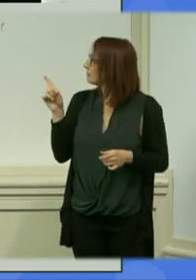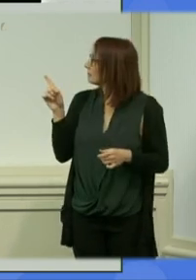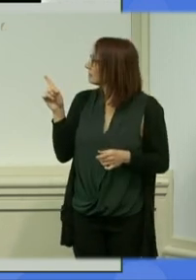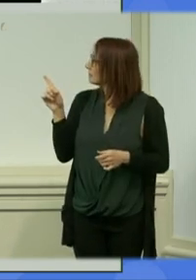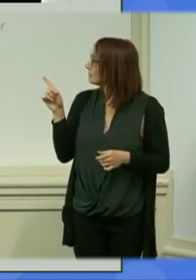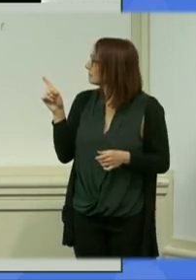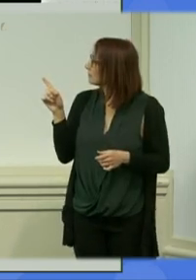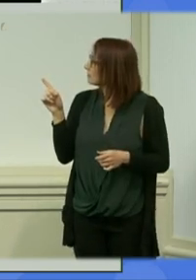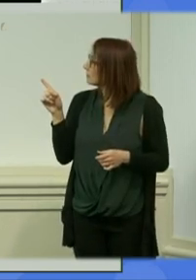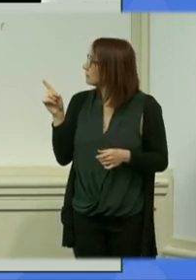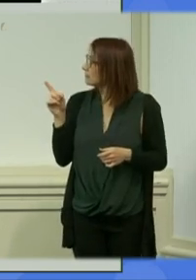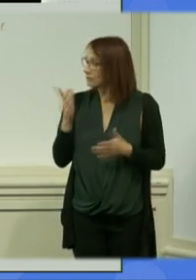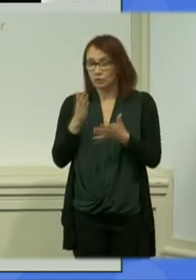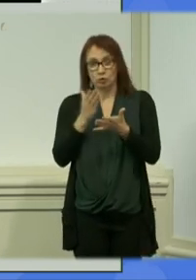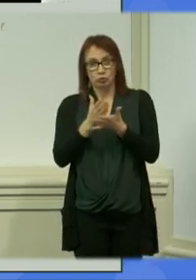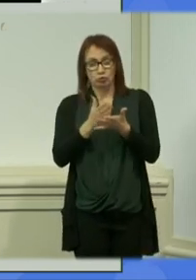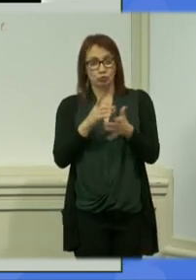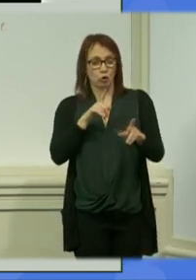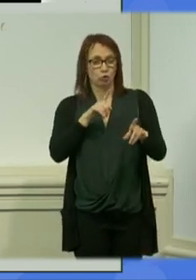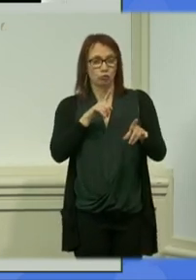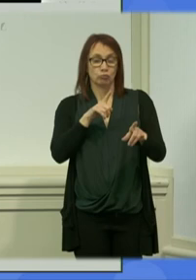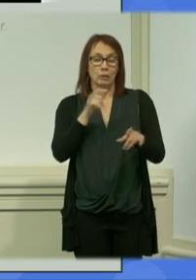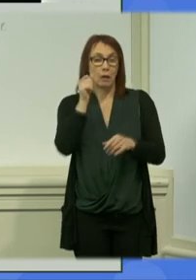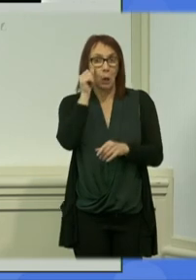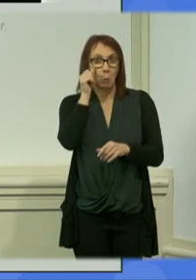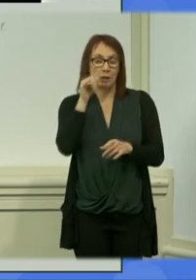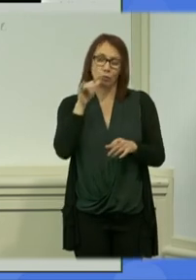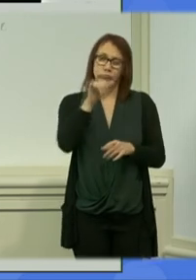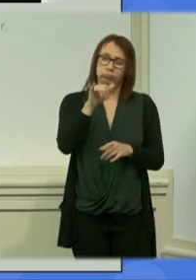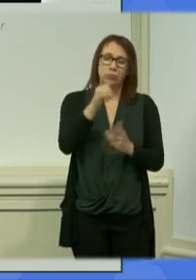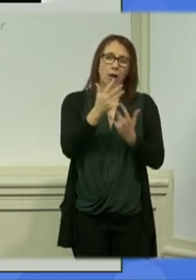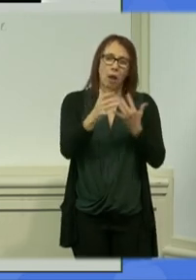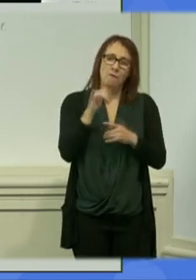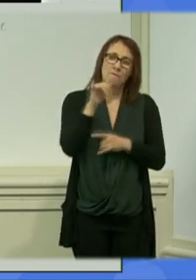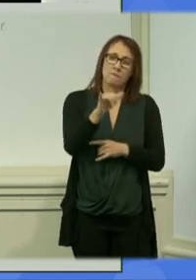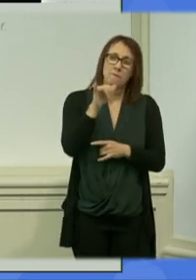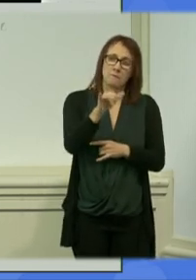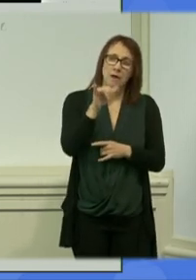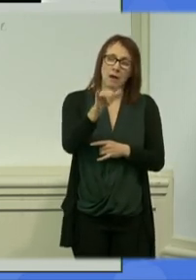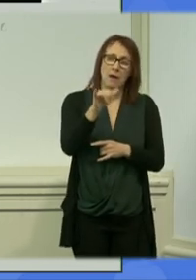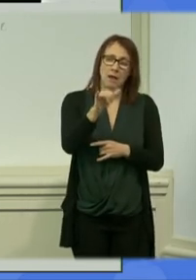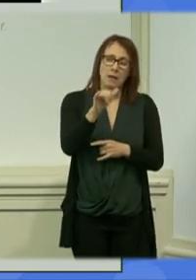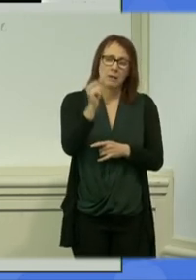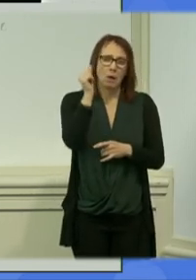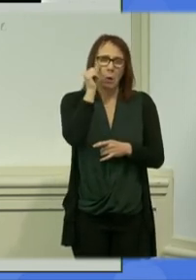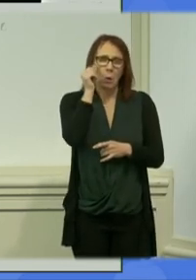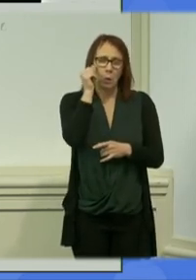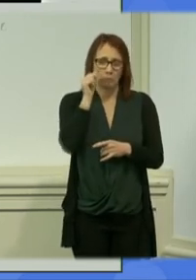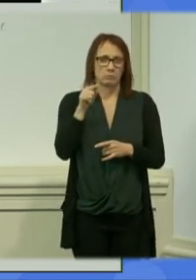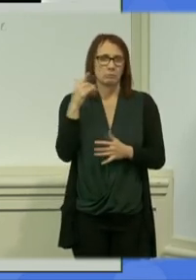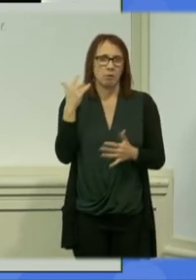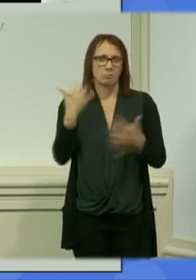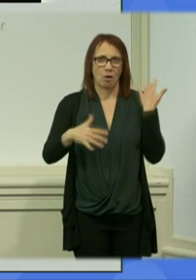basically the recognition that flying lots and lots and lots is being increasingly recognised to be